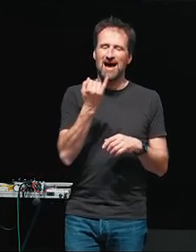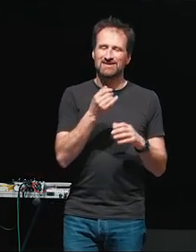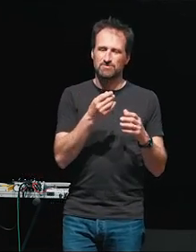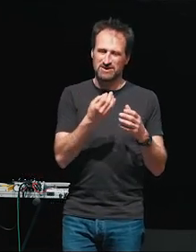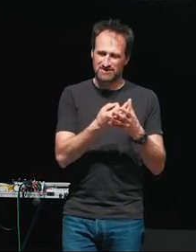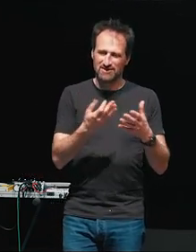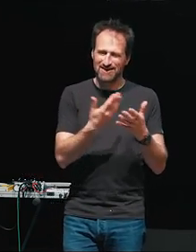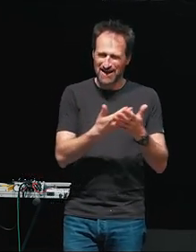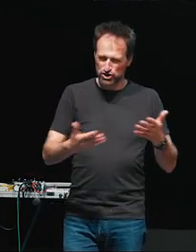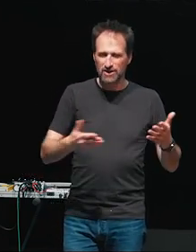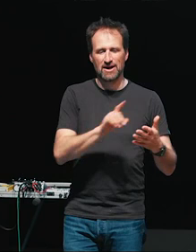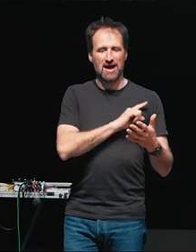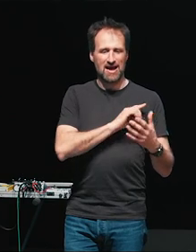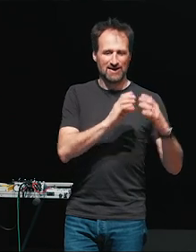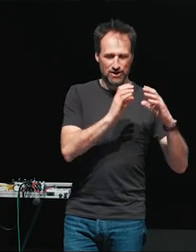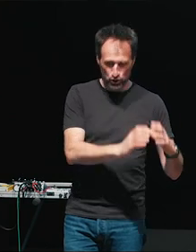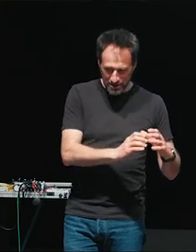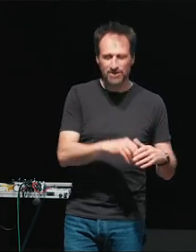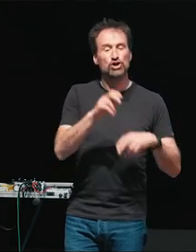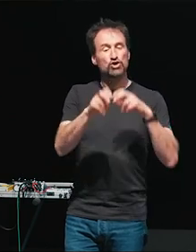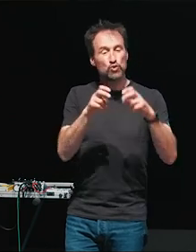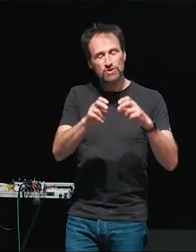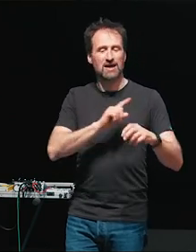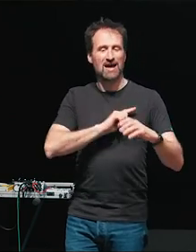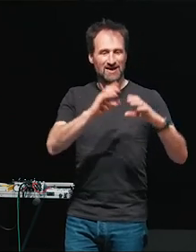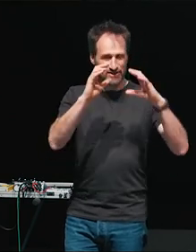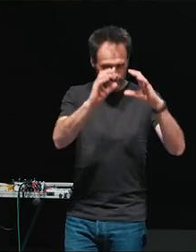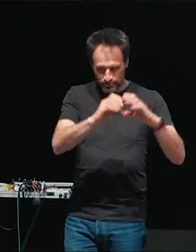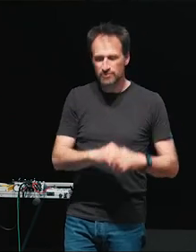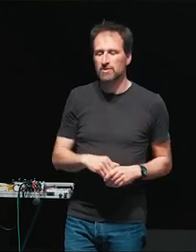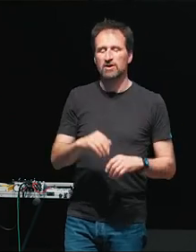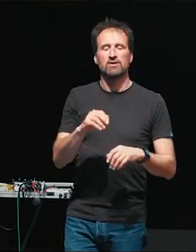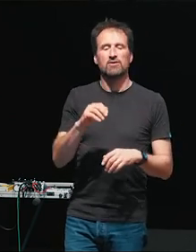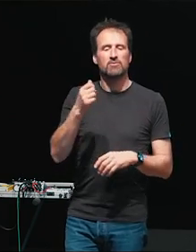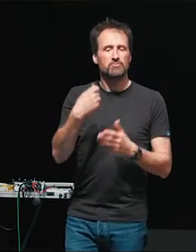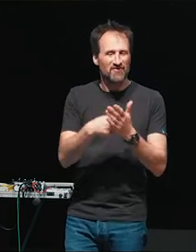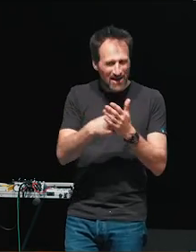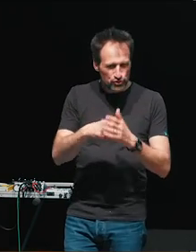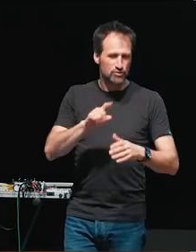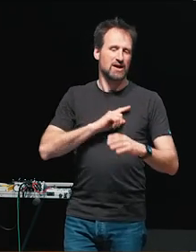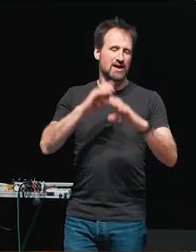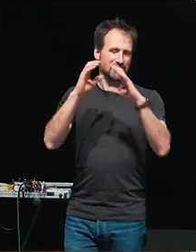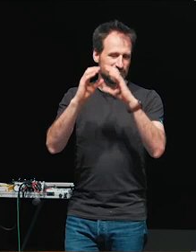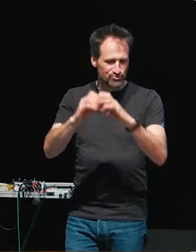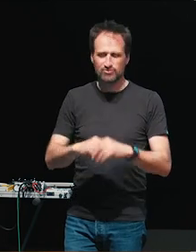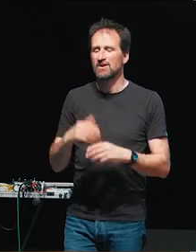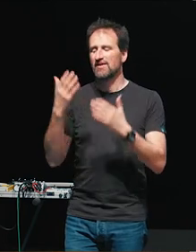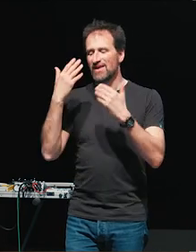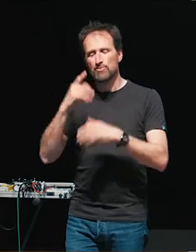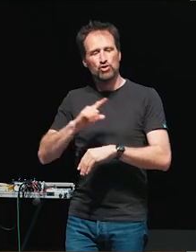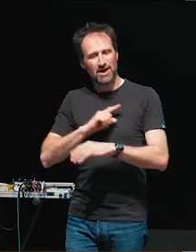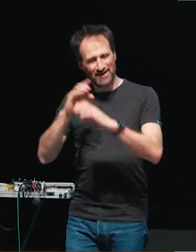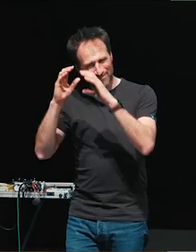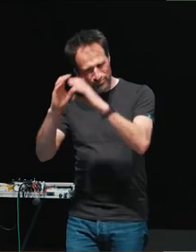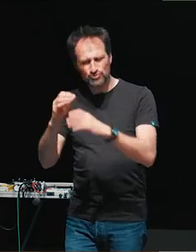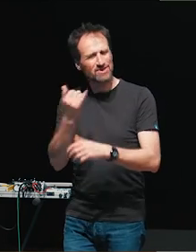unit. All those logical components which interact independently from each other probably got a microservice of its own. So this is